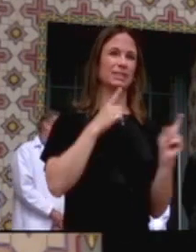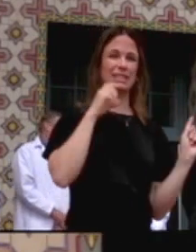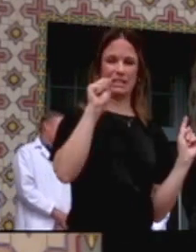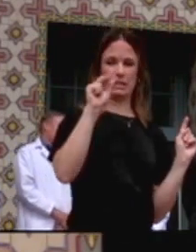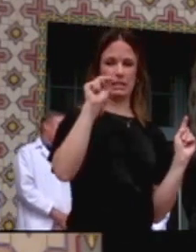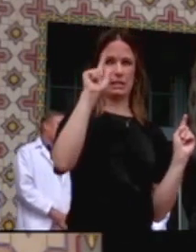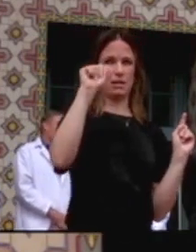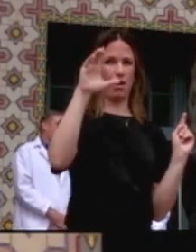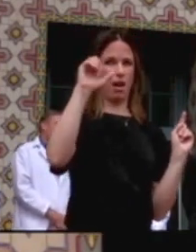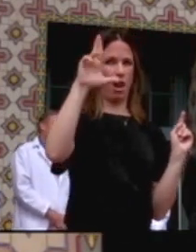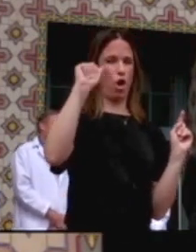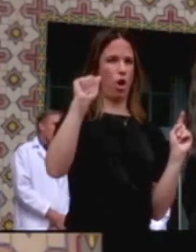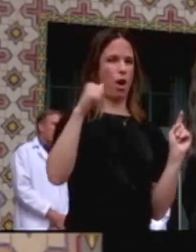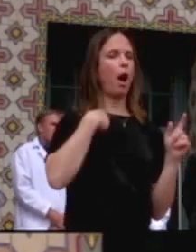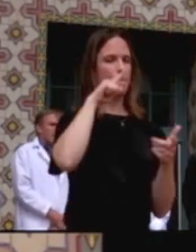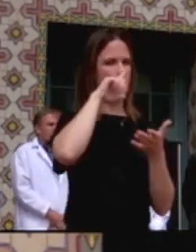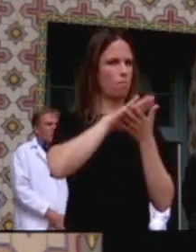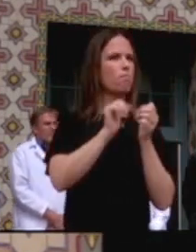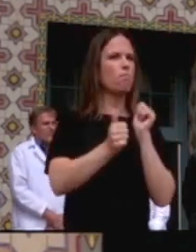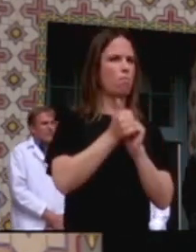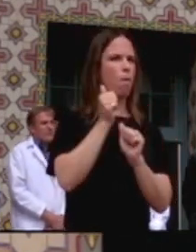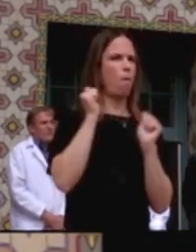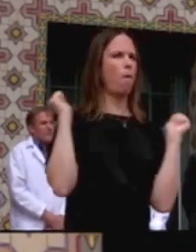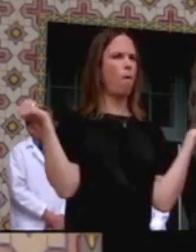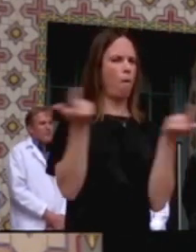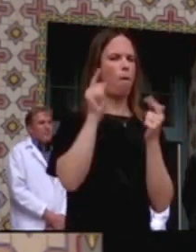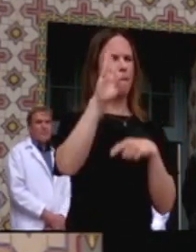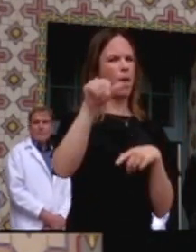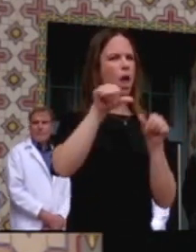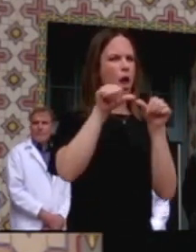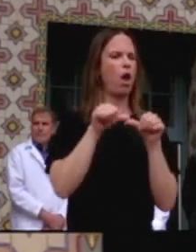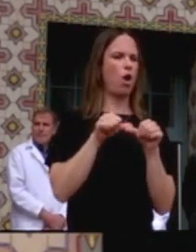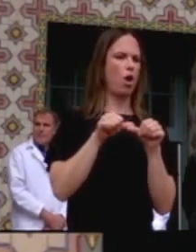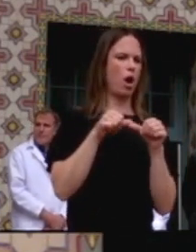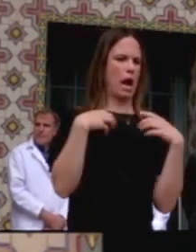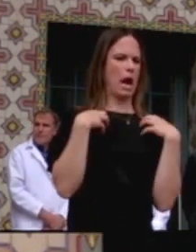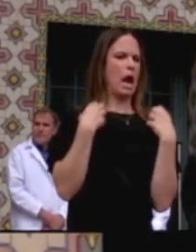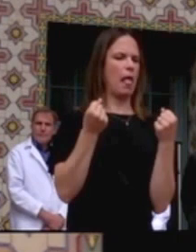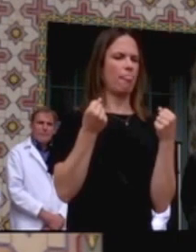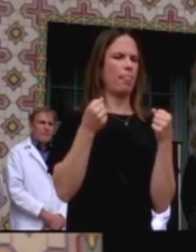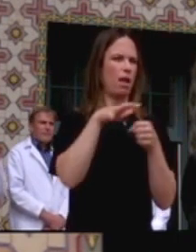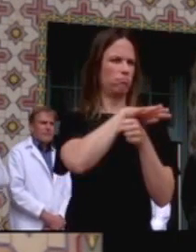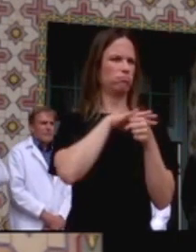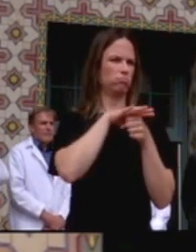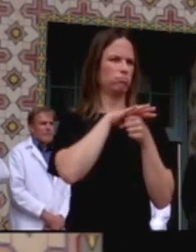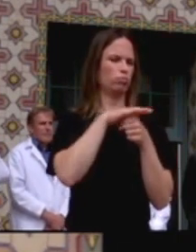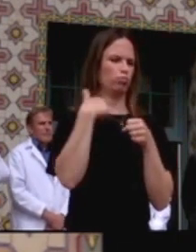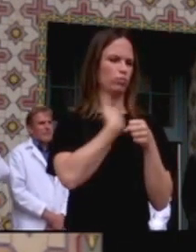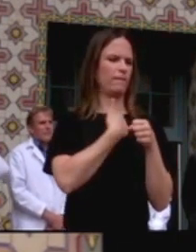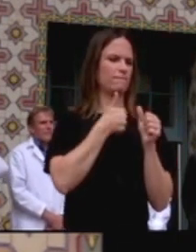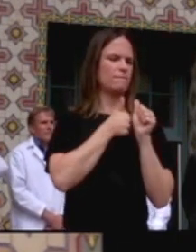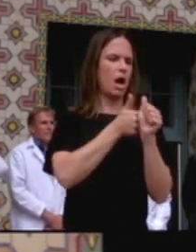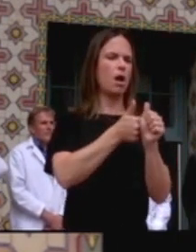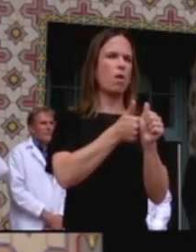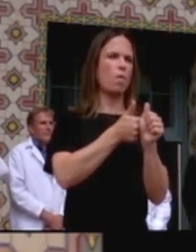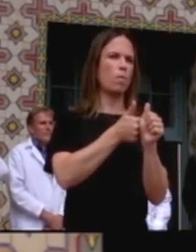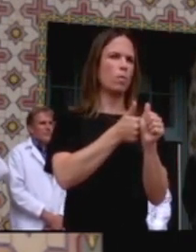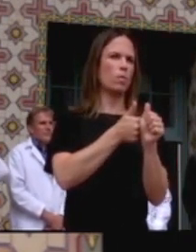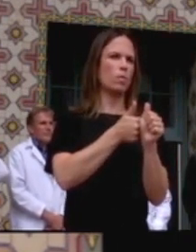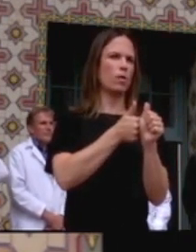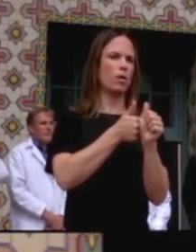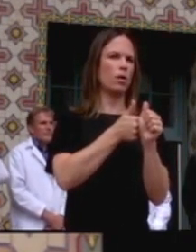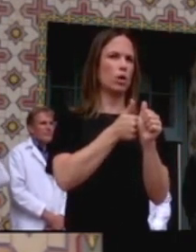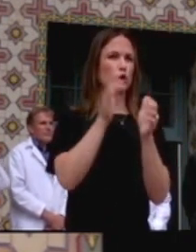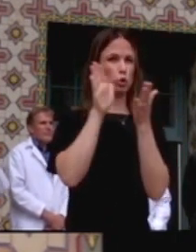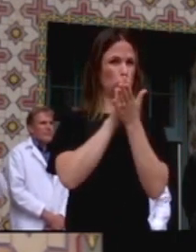Clara County, and I believe in most, in all of the Bay Area health jurisdictions, we will be following the guidance,